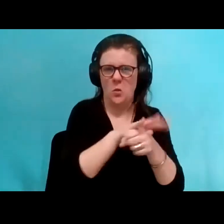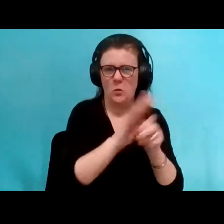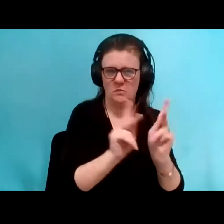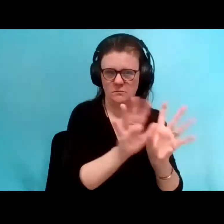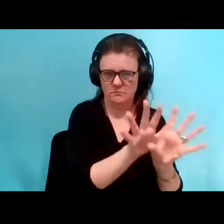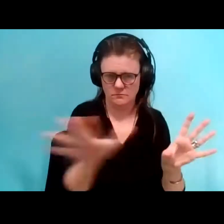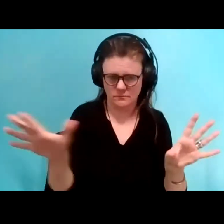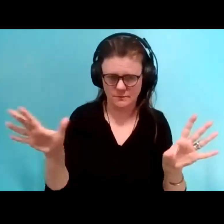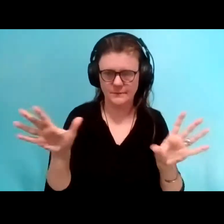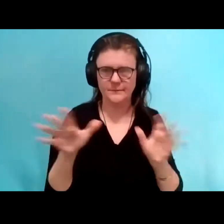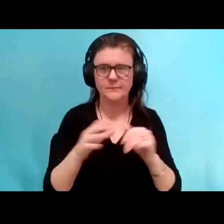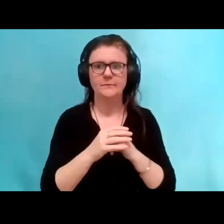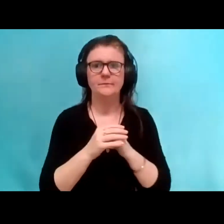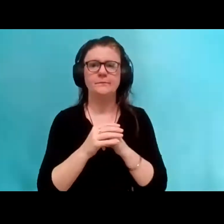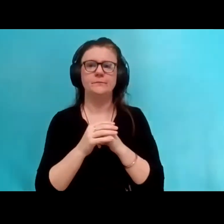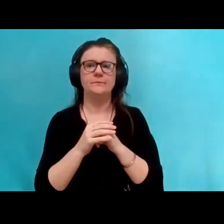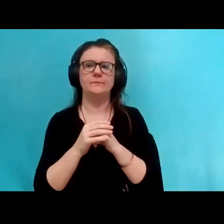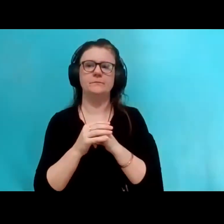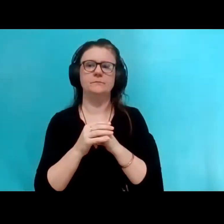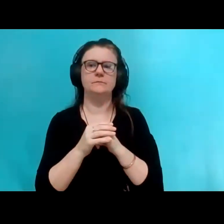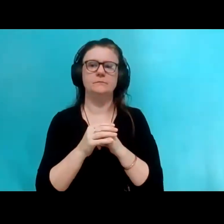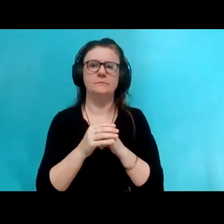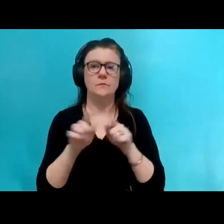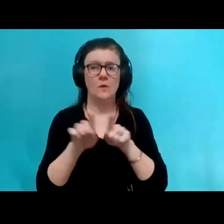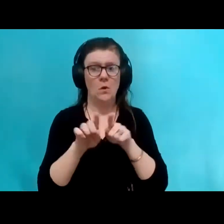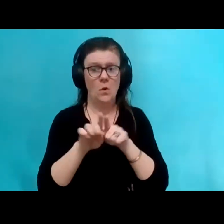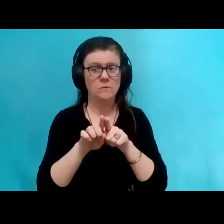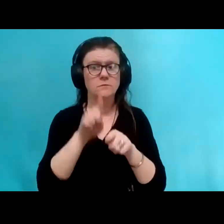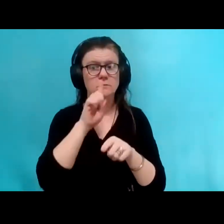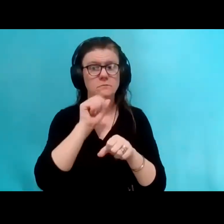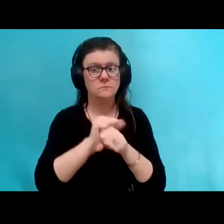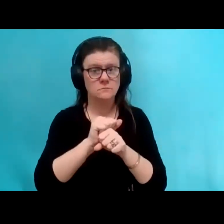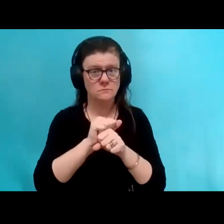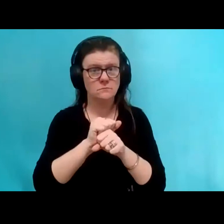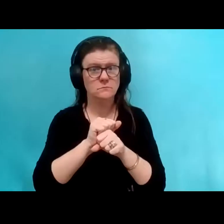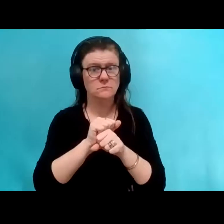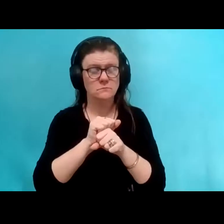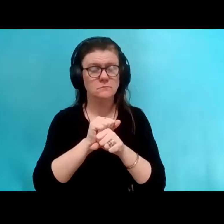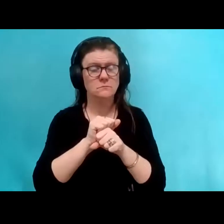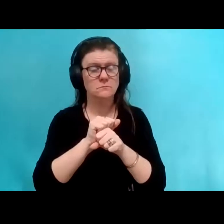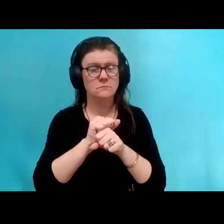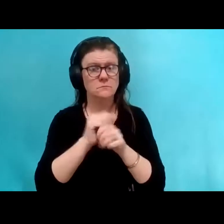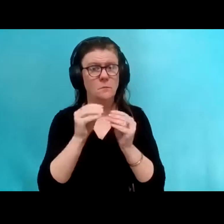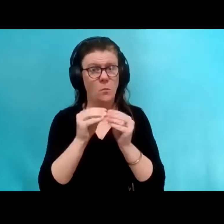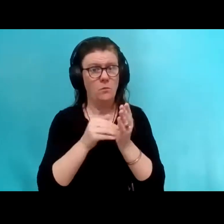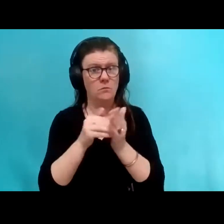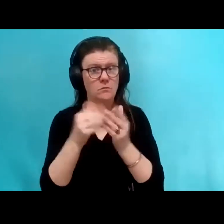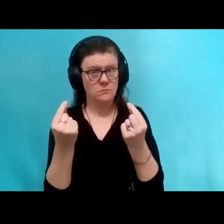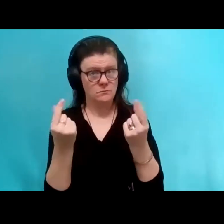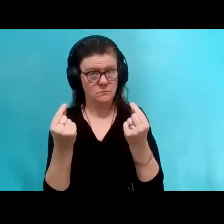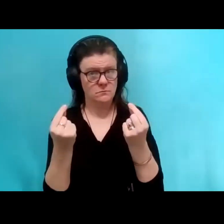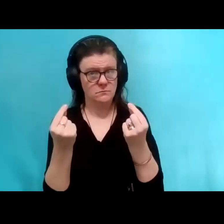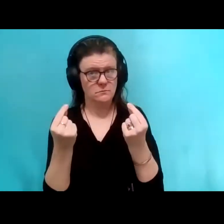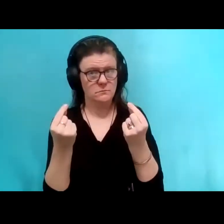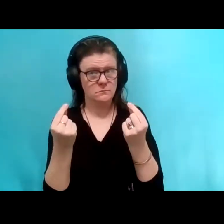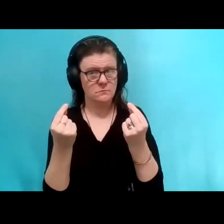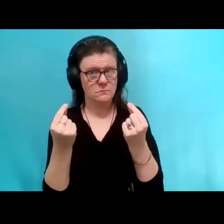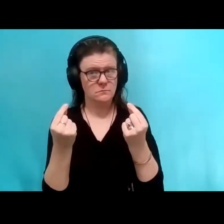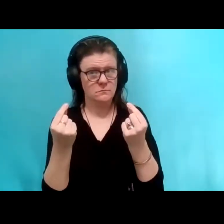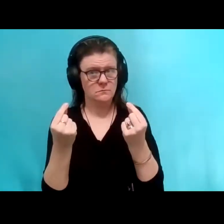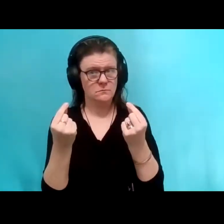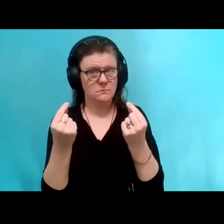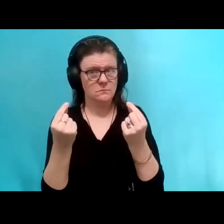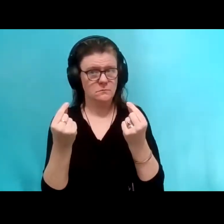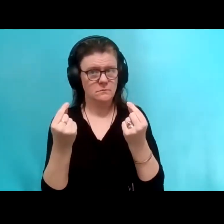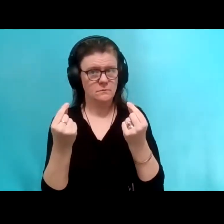also, something that I think we should systematically do more often, which is to start producing the coefficients